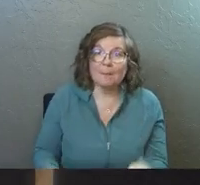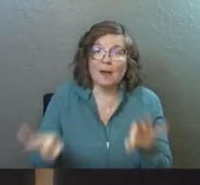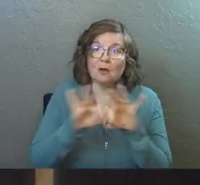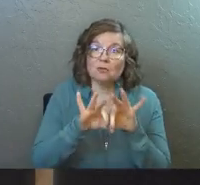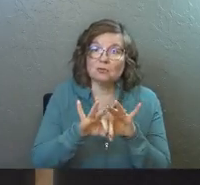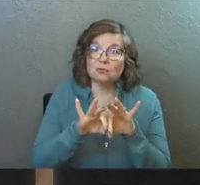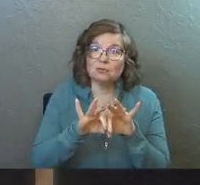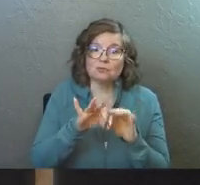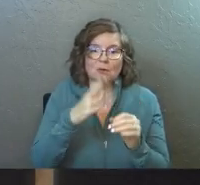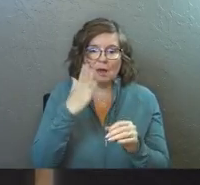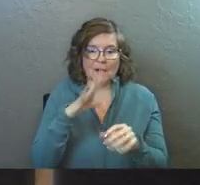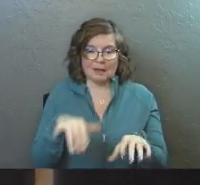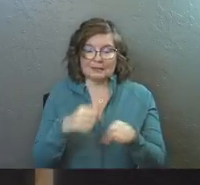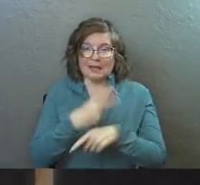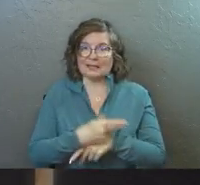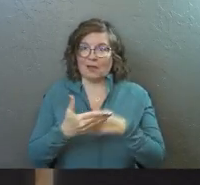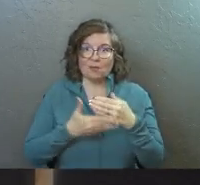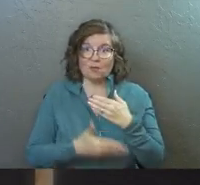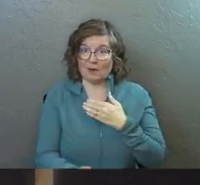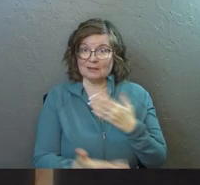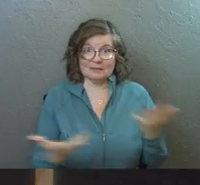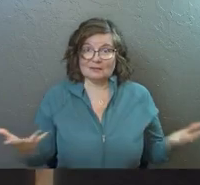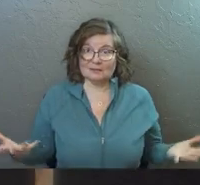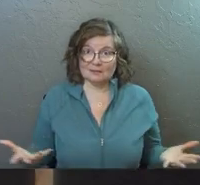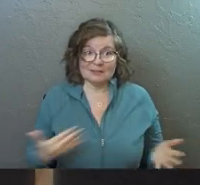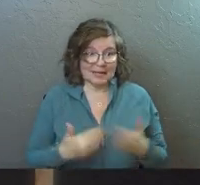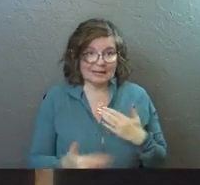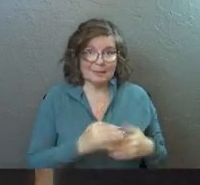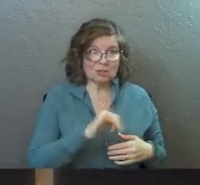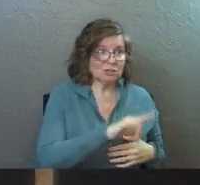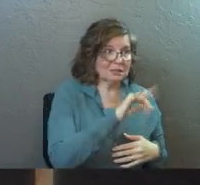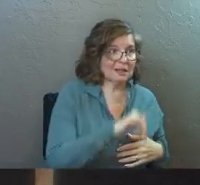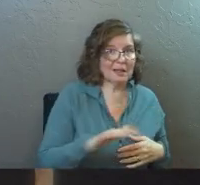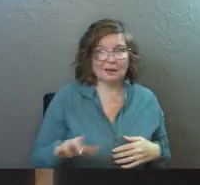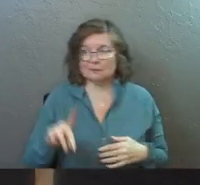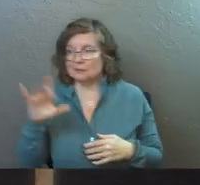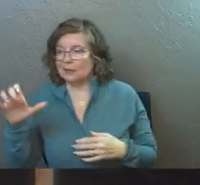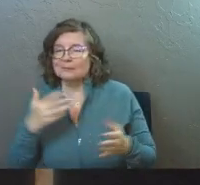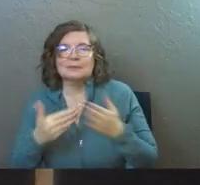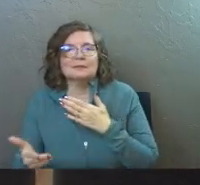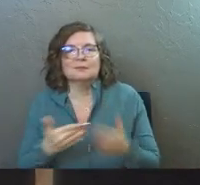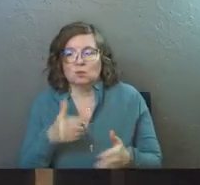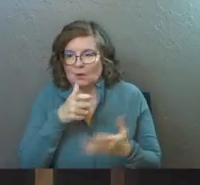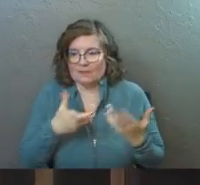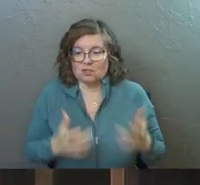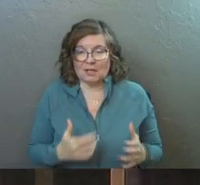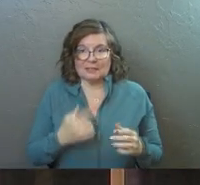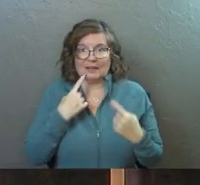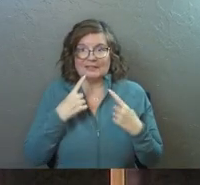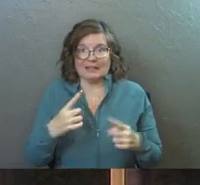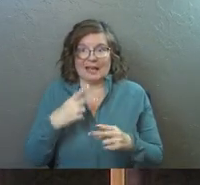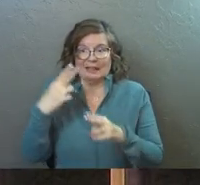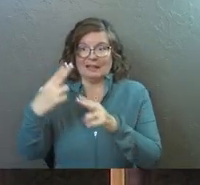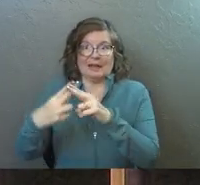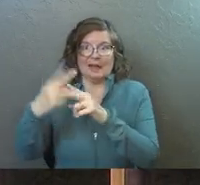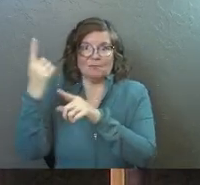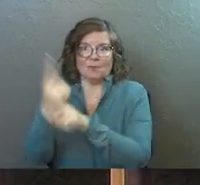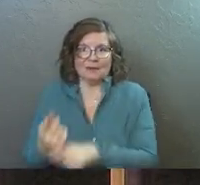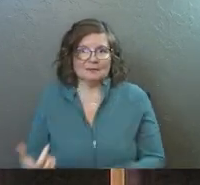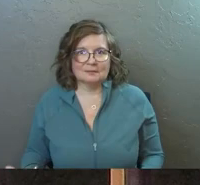matters. And God takes care of the rest, amen? Amen. Because you don't even have a chance of pronouncing Yahweh